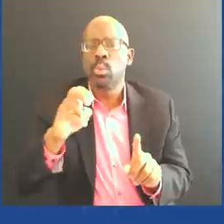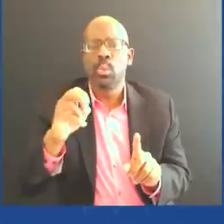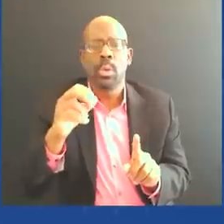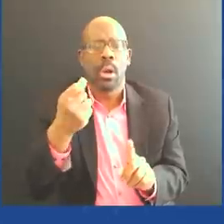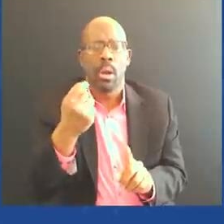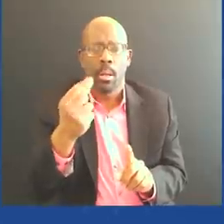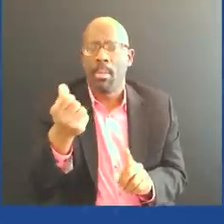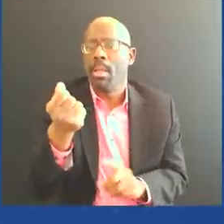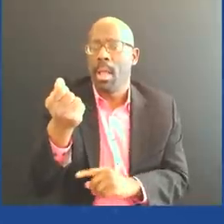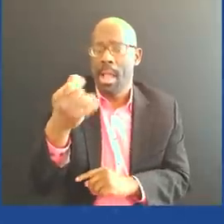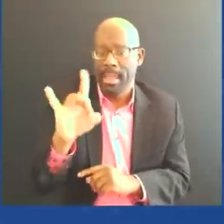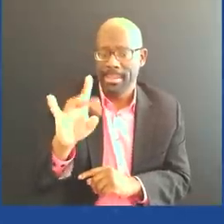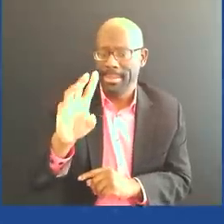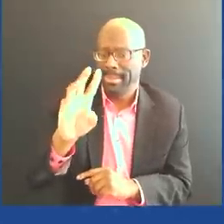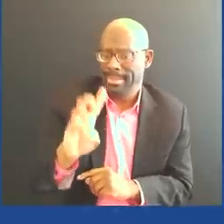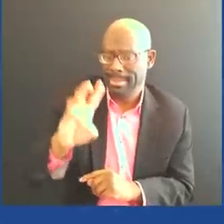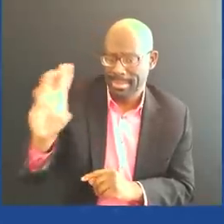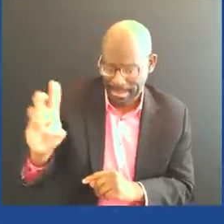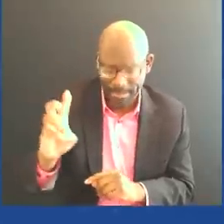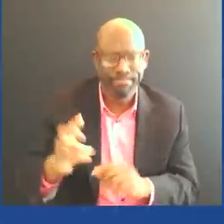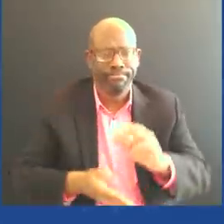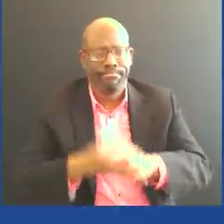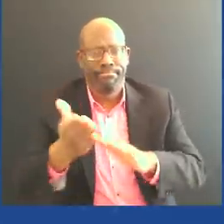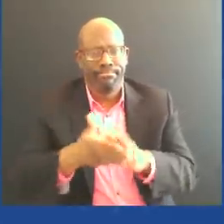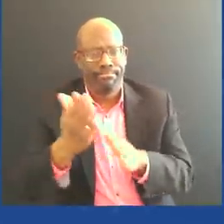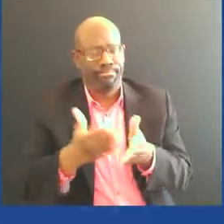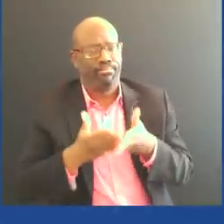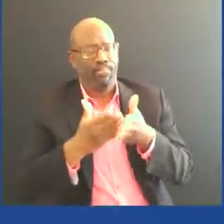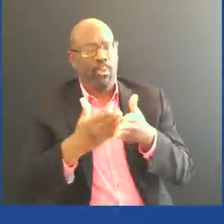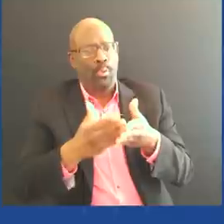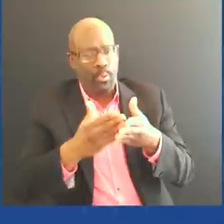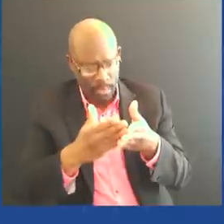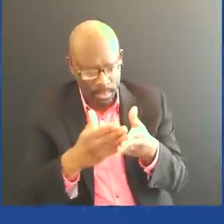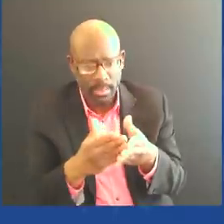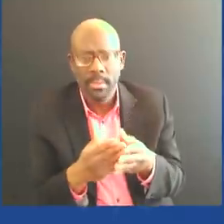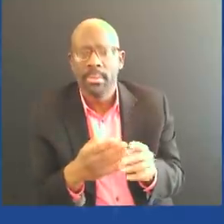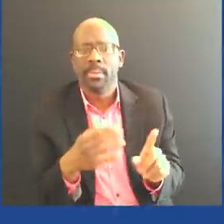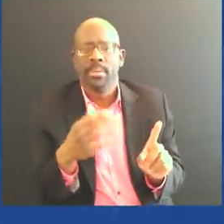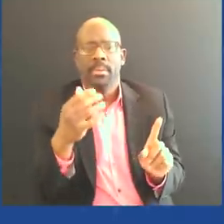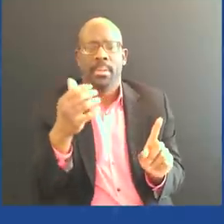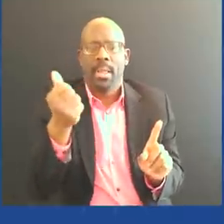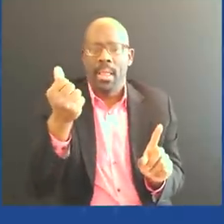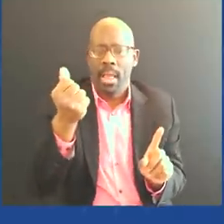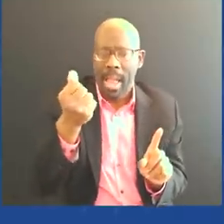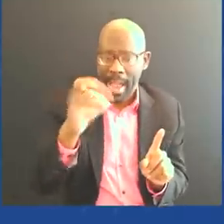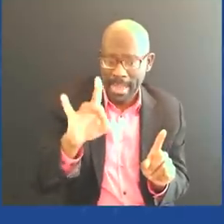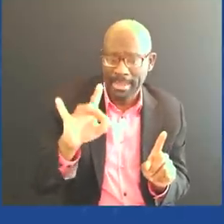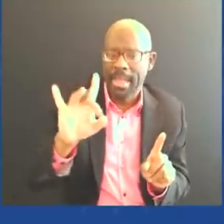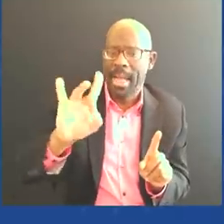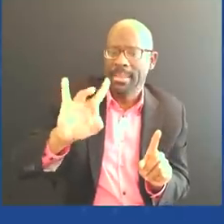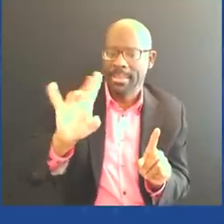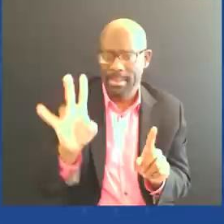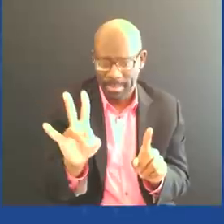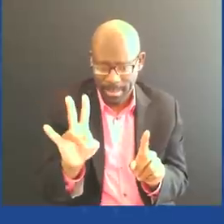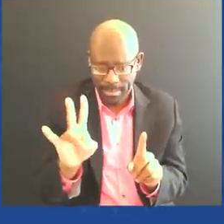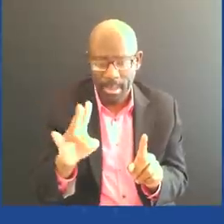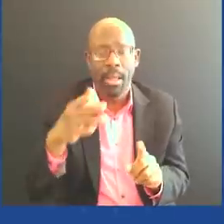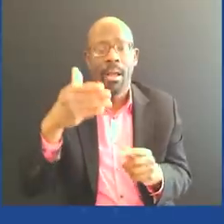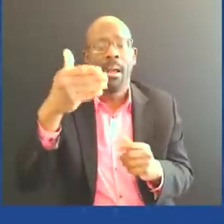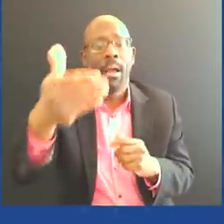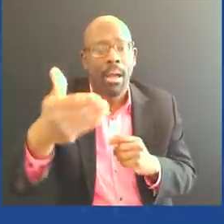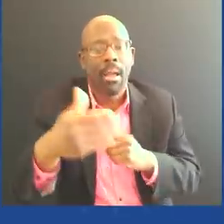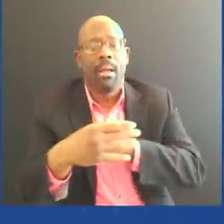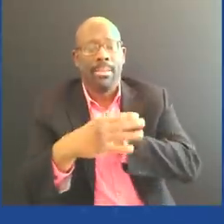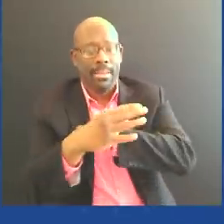1867 with Captain Daniel Ammen in command. On 16 December 1867, she sailed for the East Indies via the Cape of Good Hope,